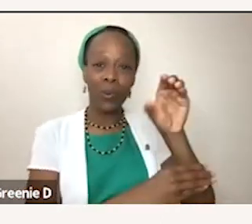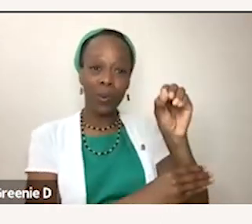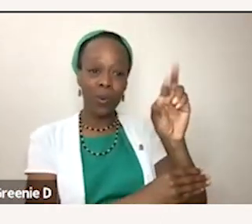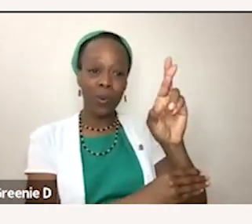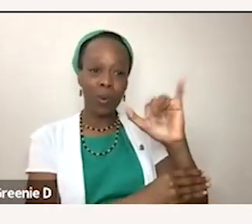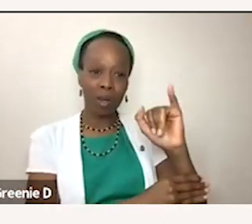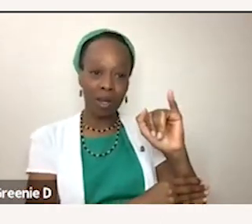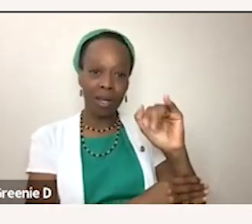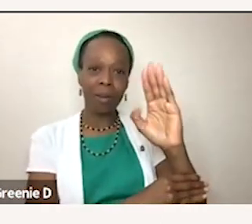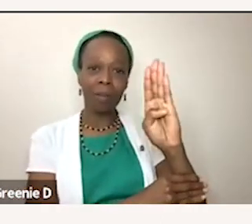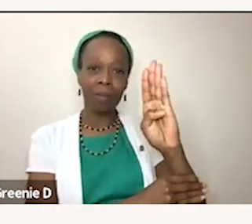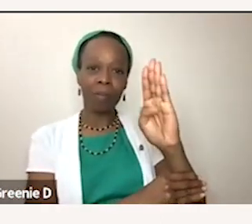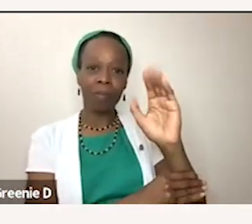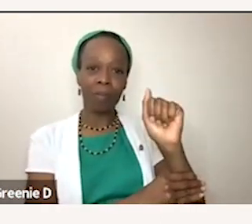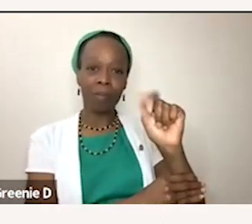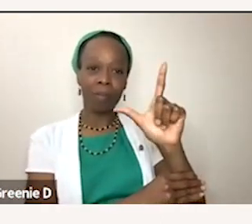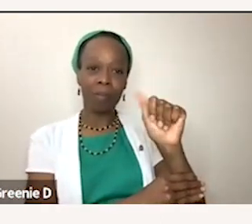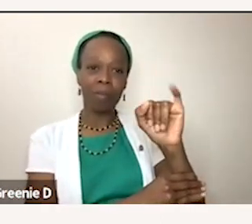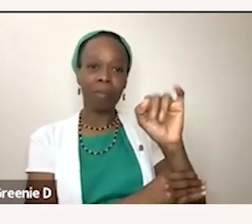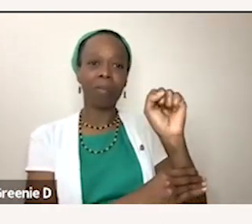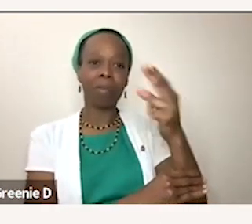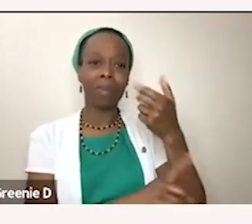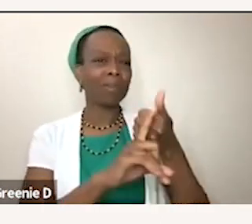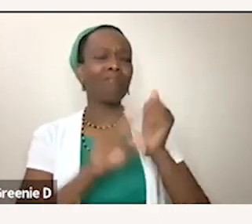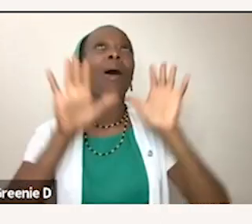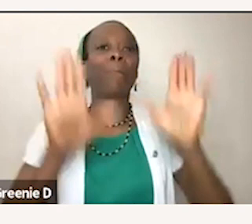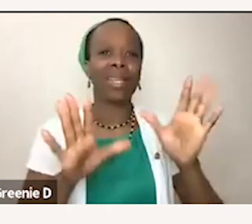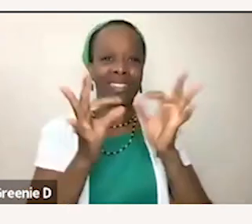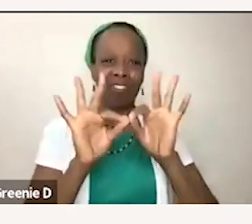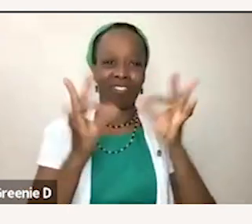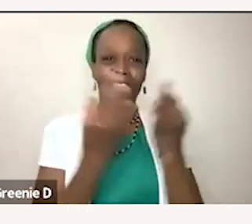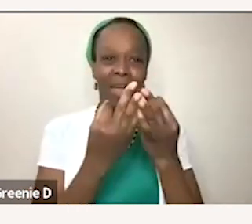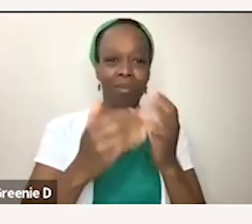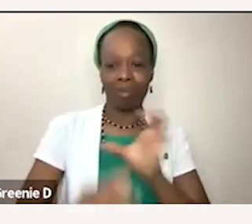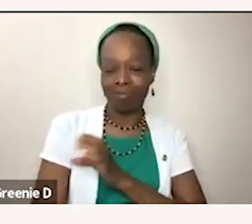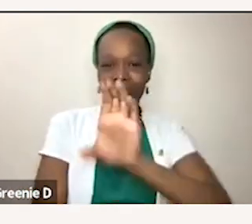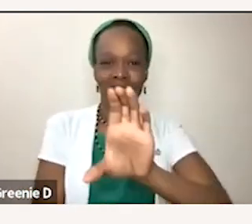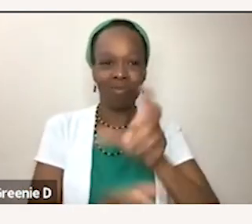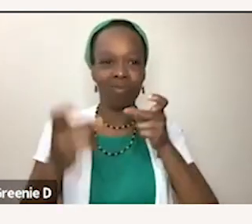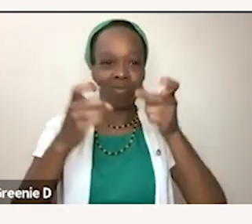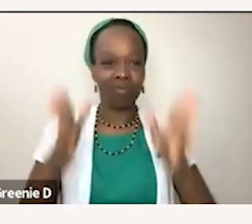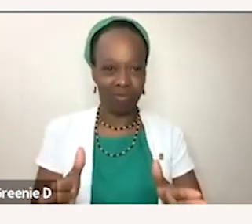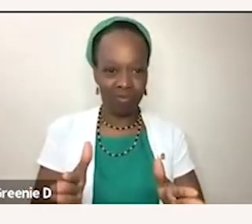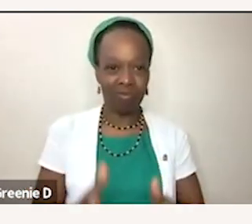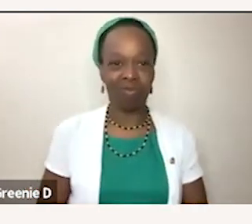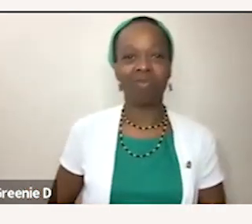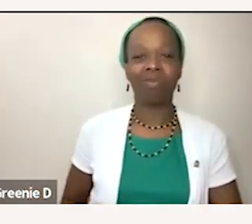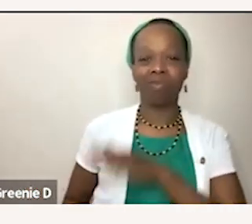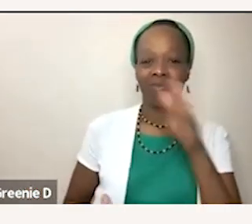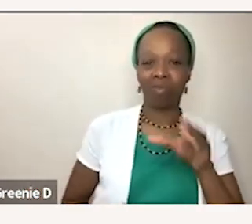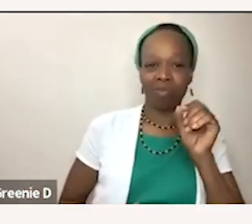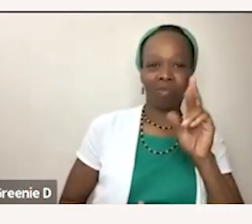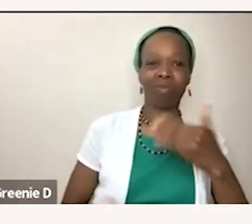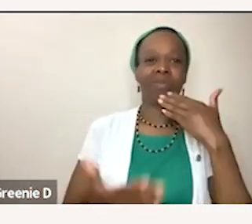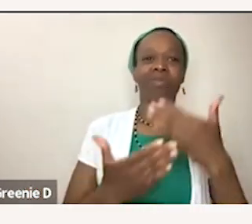our amazing family empowerment coordinator. So Ori, take it away. Thank you, Jose. I'm honored to be tonight's